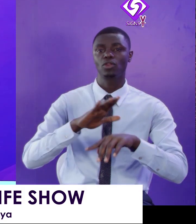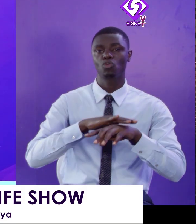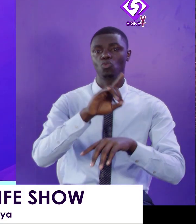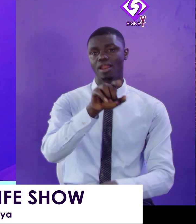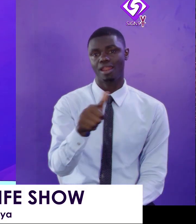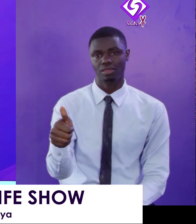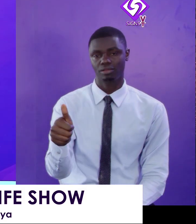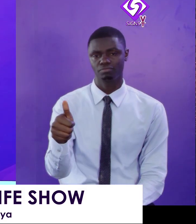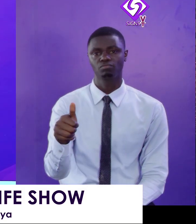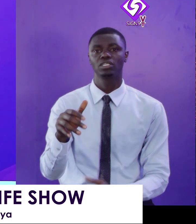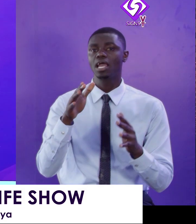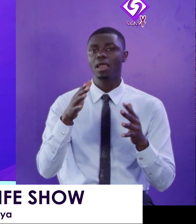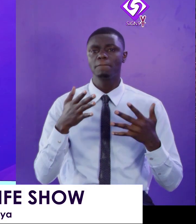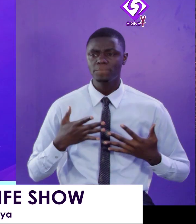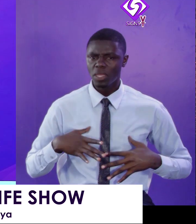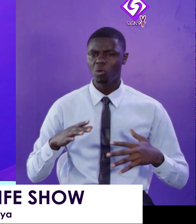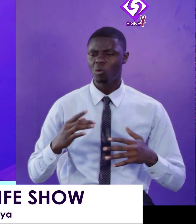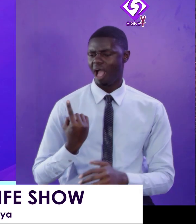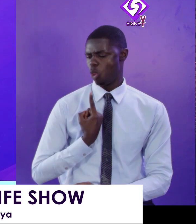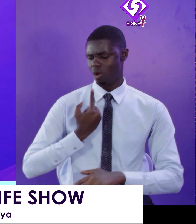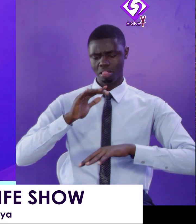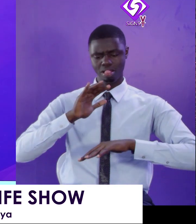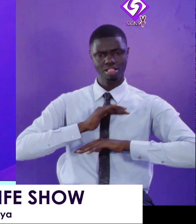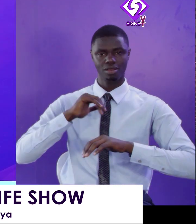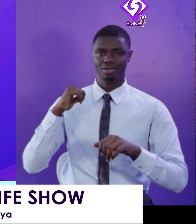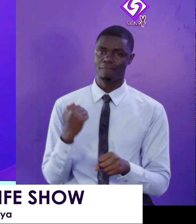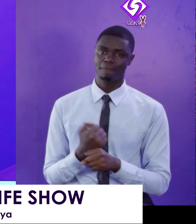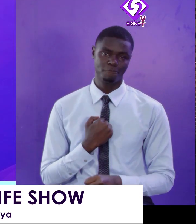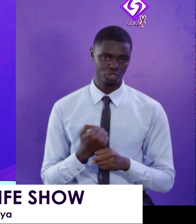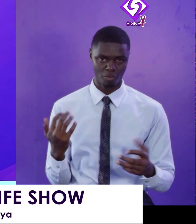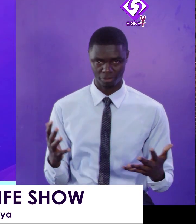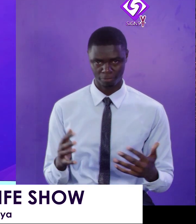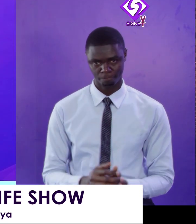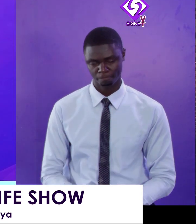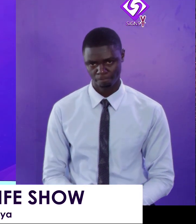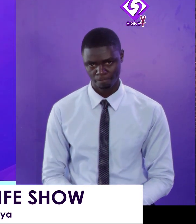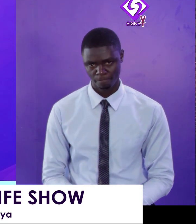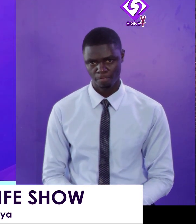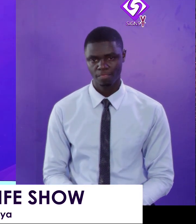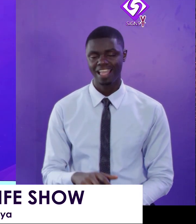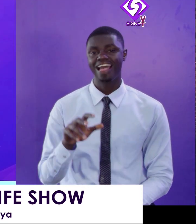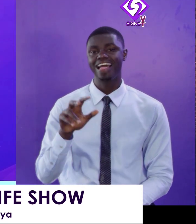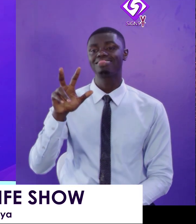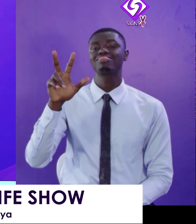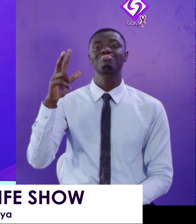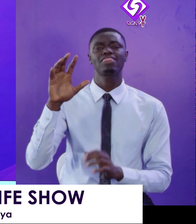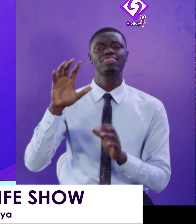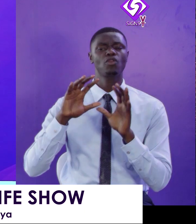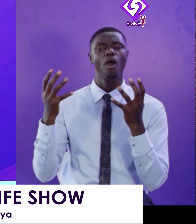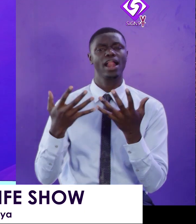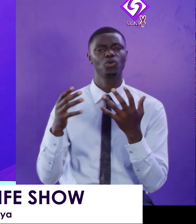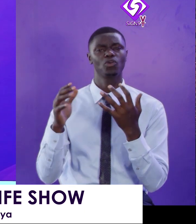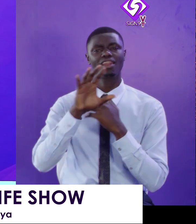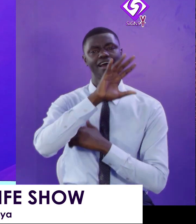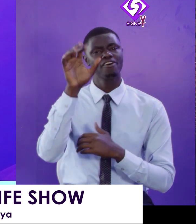is insufficient. That is the truth. So it goes without saying that the third world, to some great